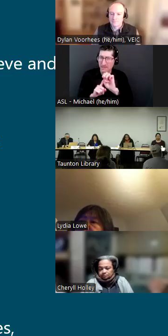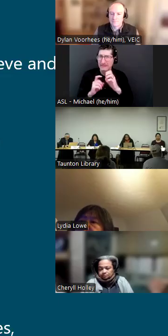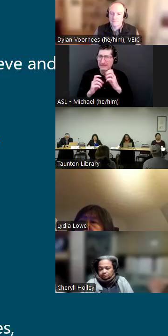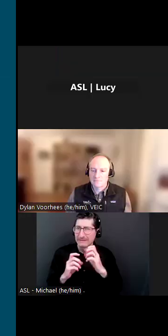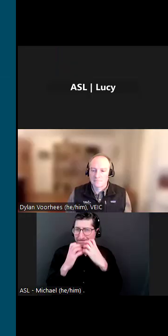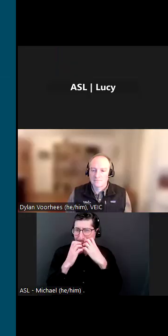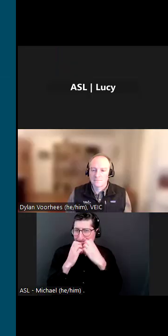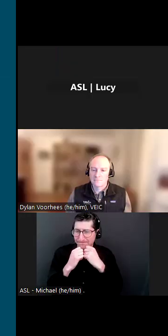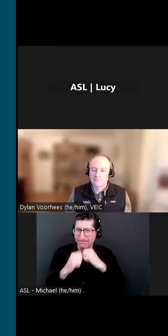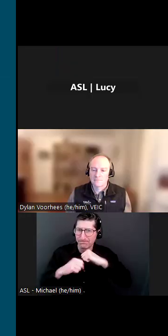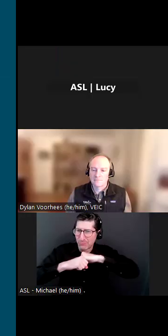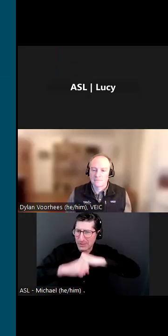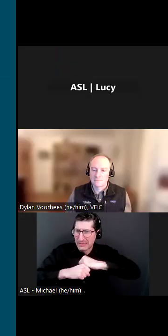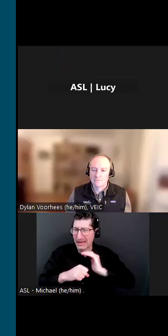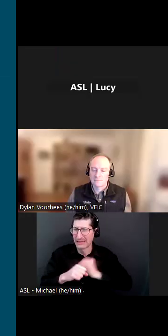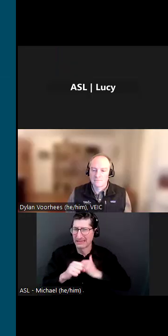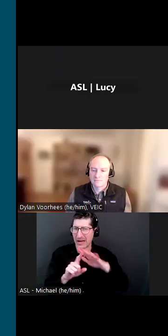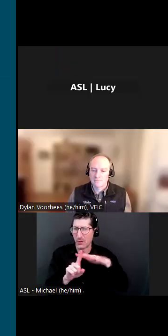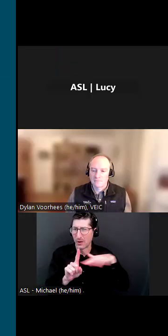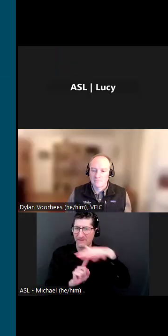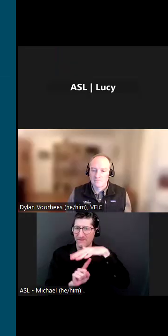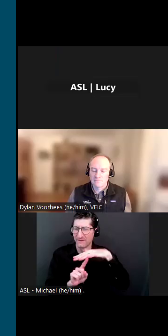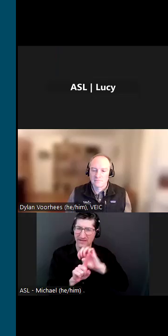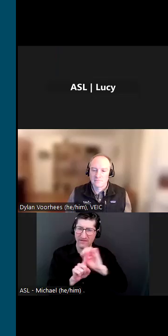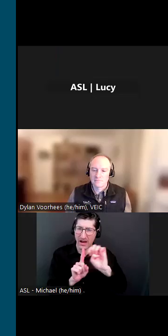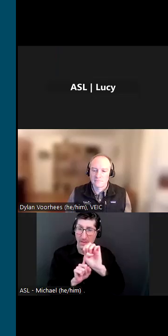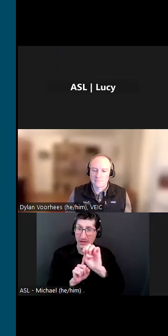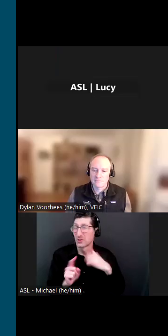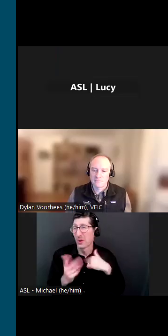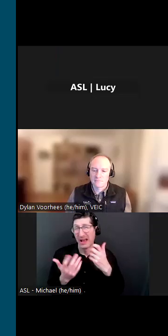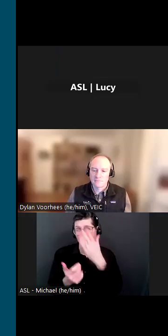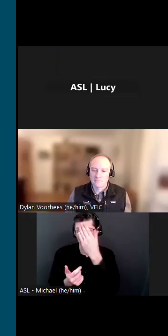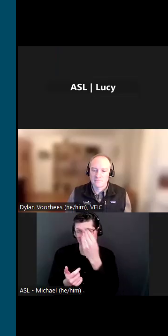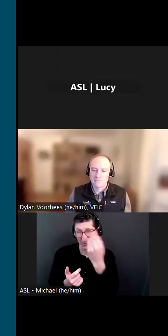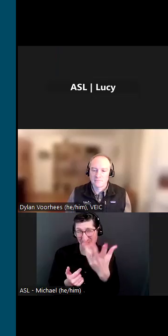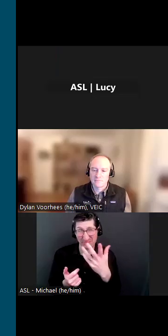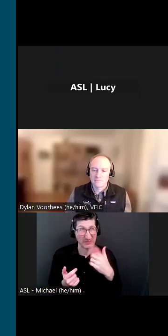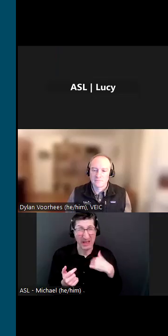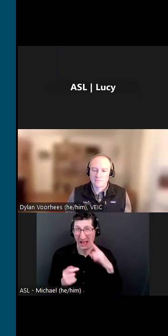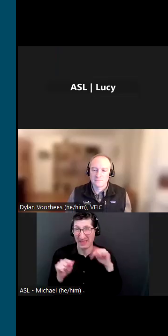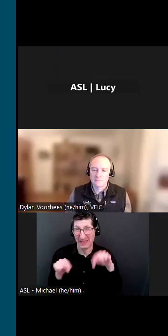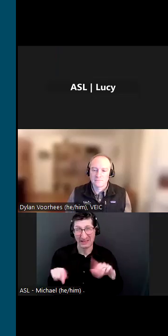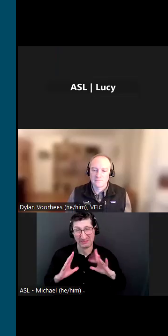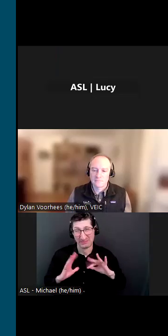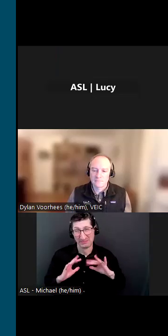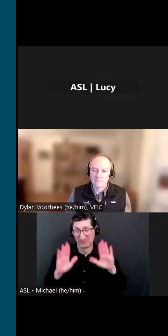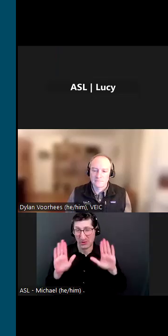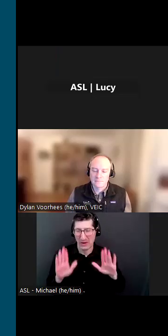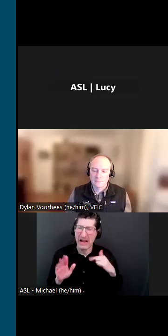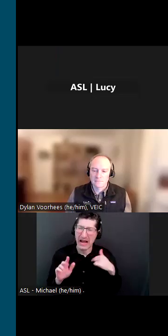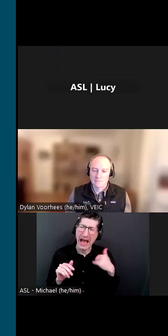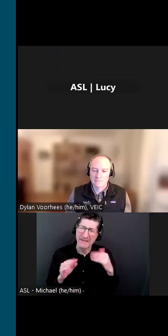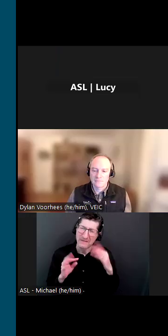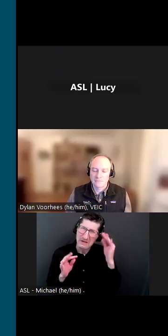all of that. So I just wanted to jump on and say this is really great. I have some questions as well, and I'll need to look a little